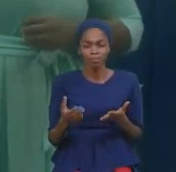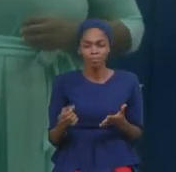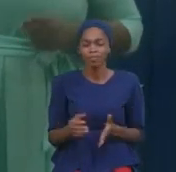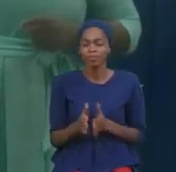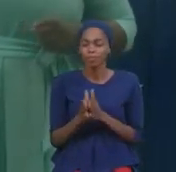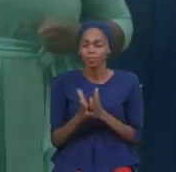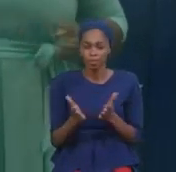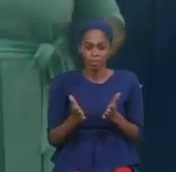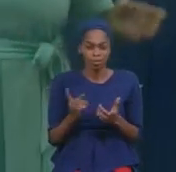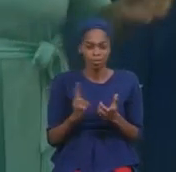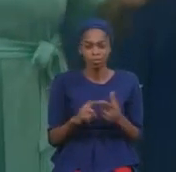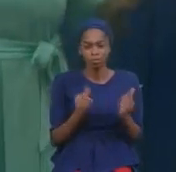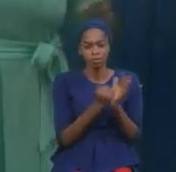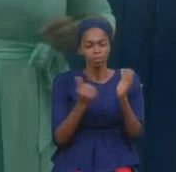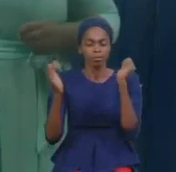Desires to